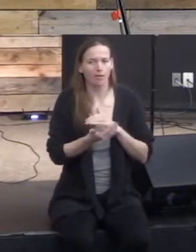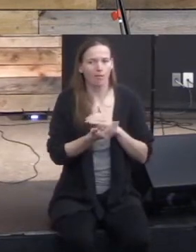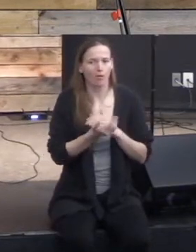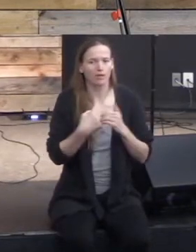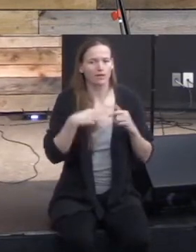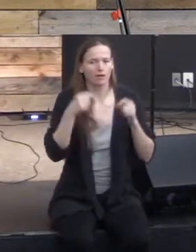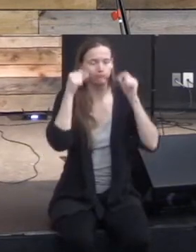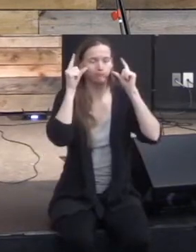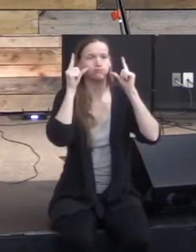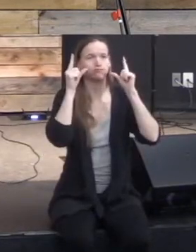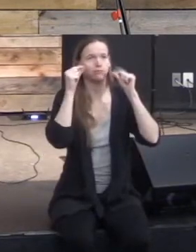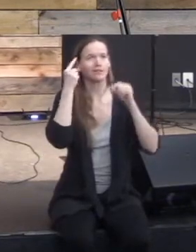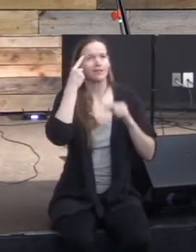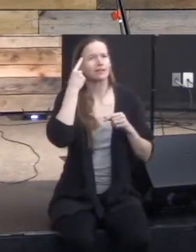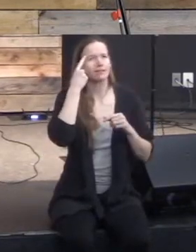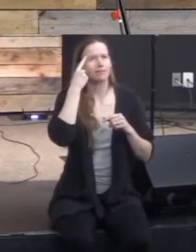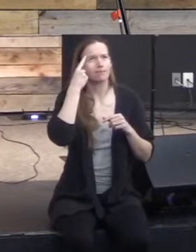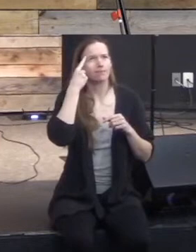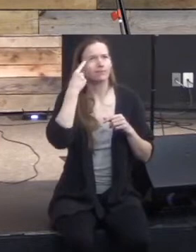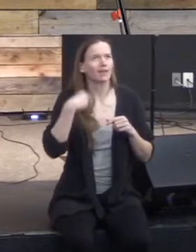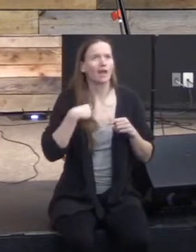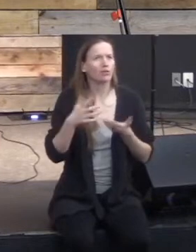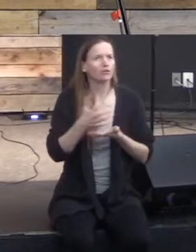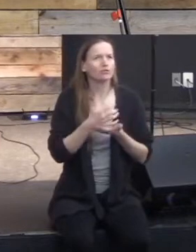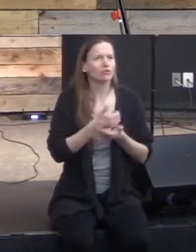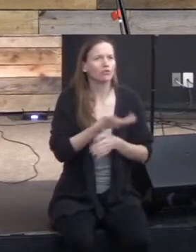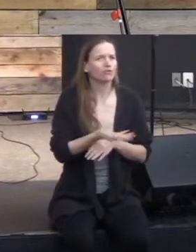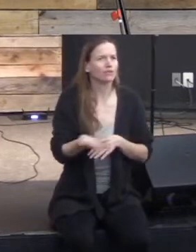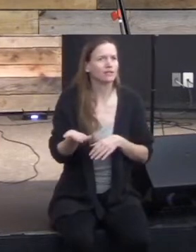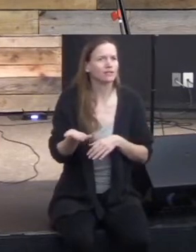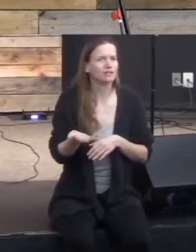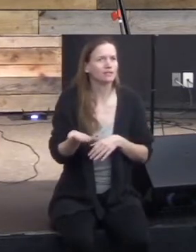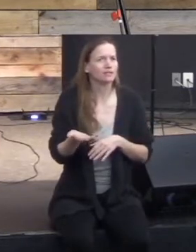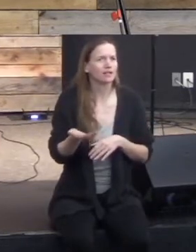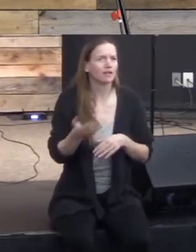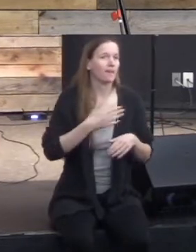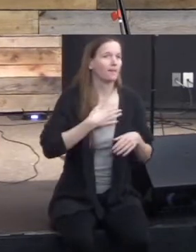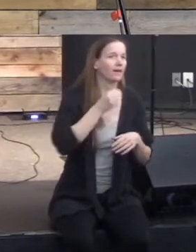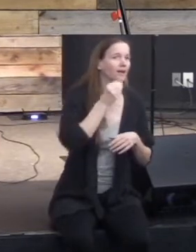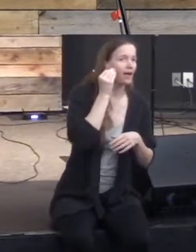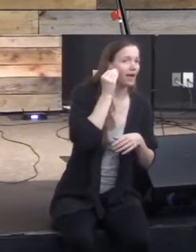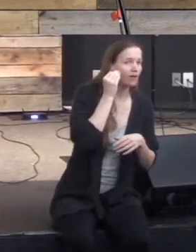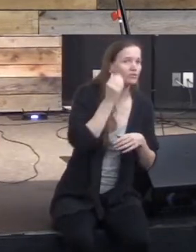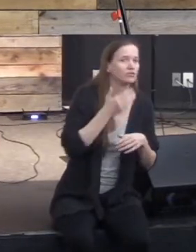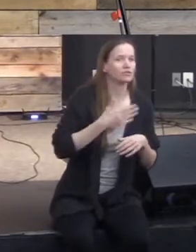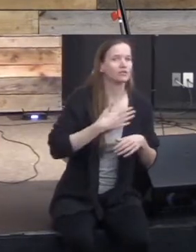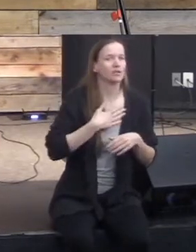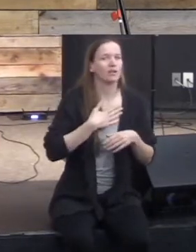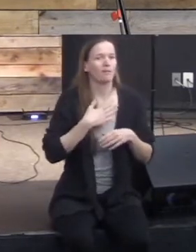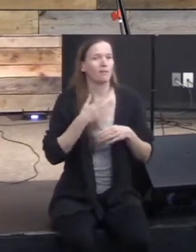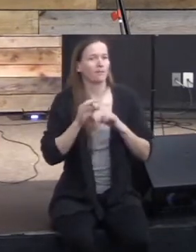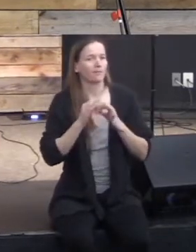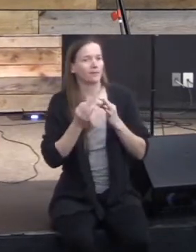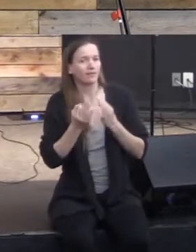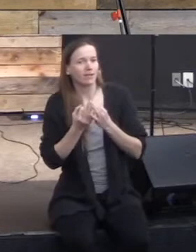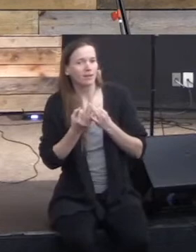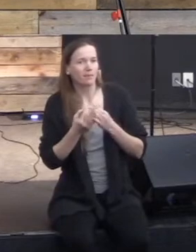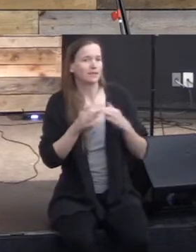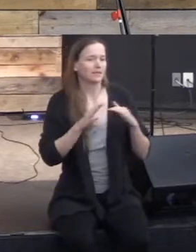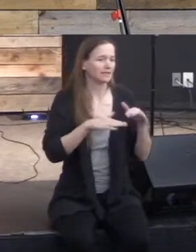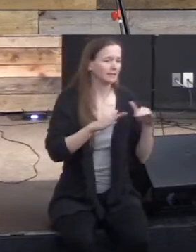this house. I don't deserve these people. My grandkids come over. I'm like, I don't deserve these grandkids. Look at my wife. I'm like, holy